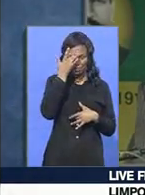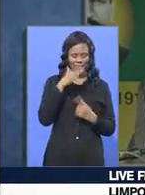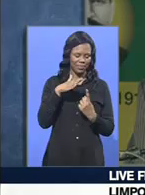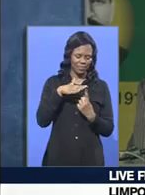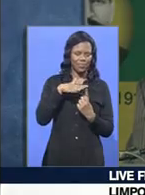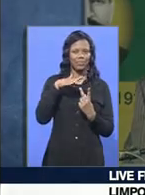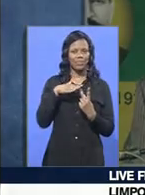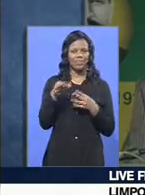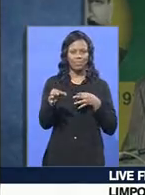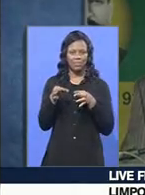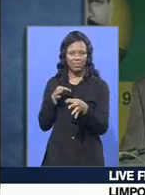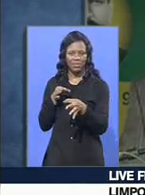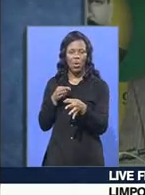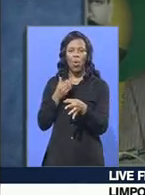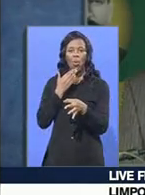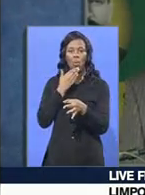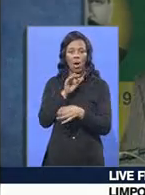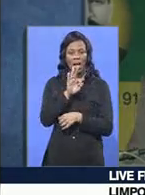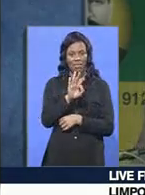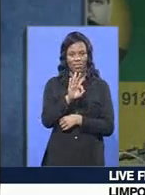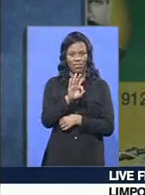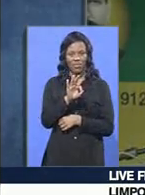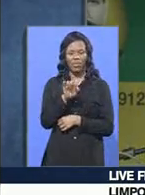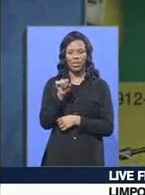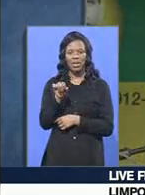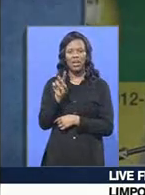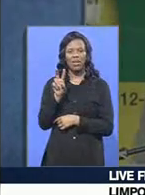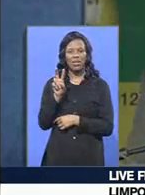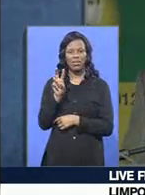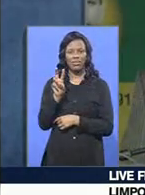president by Frederick Willem de Klerk.